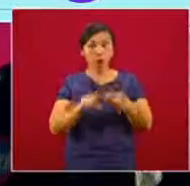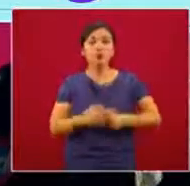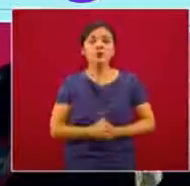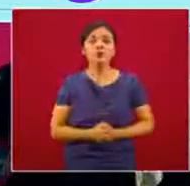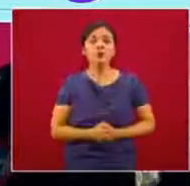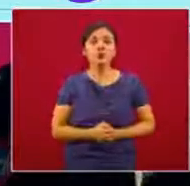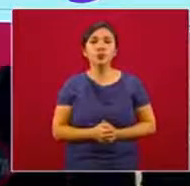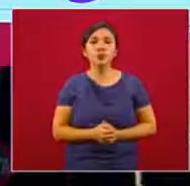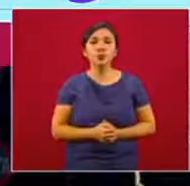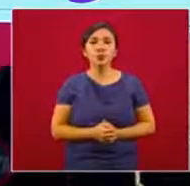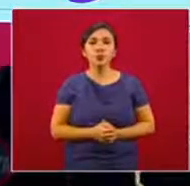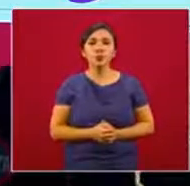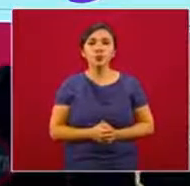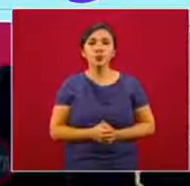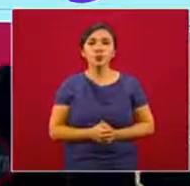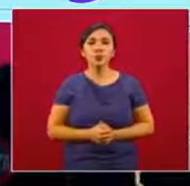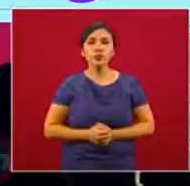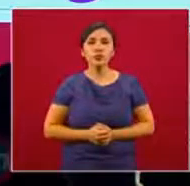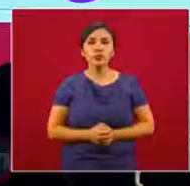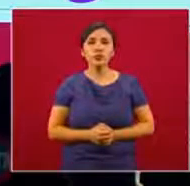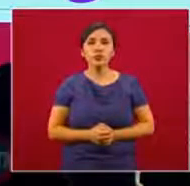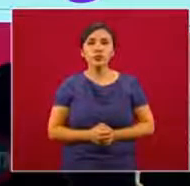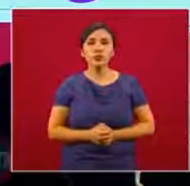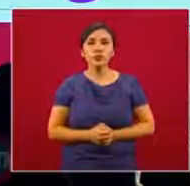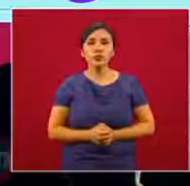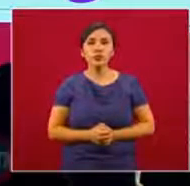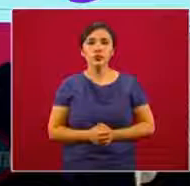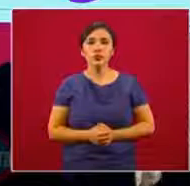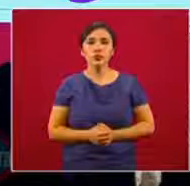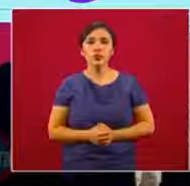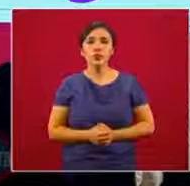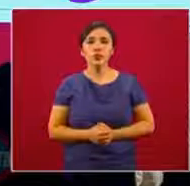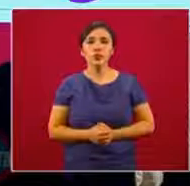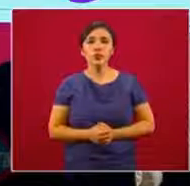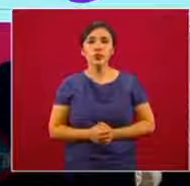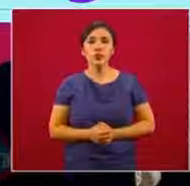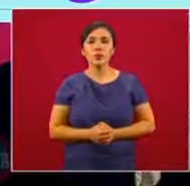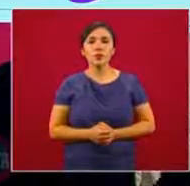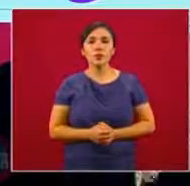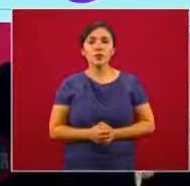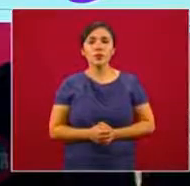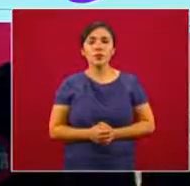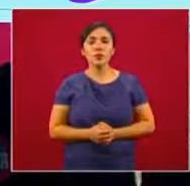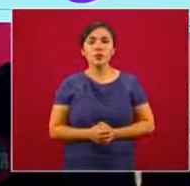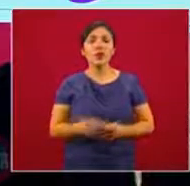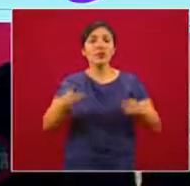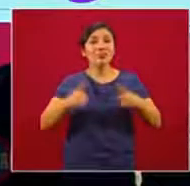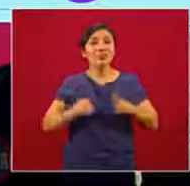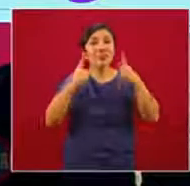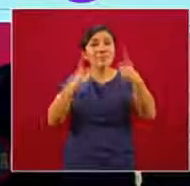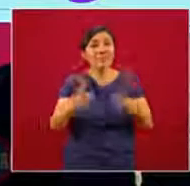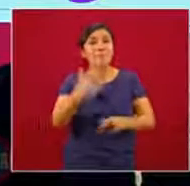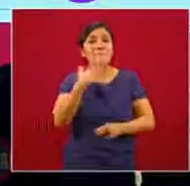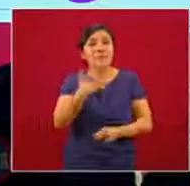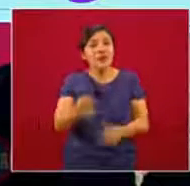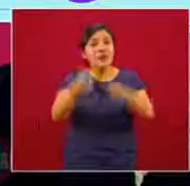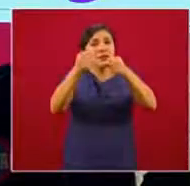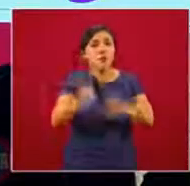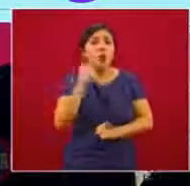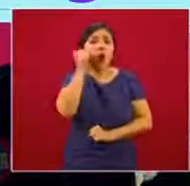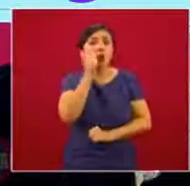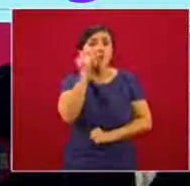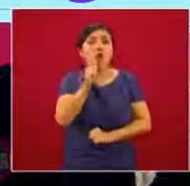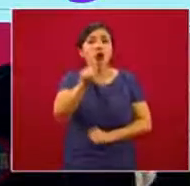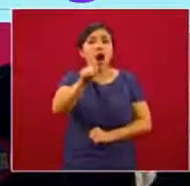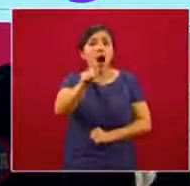can develop. The second point in regards to these interventions would